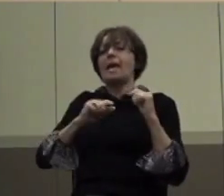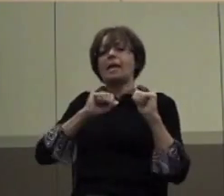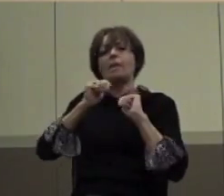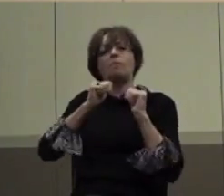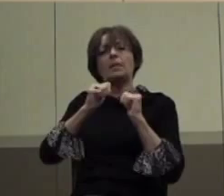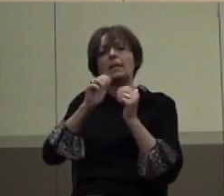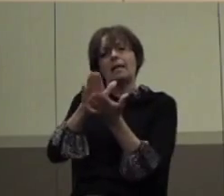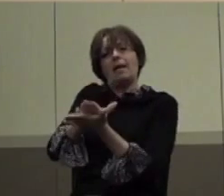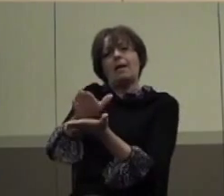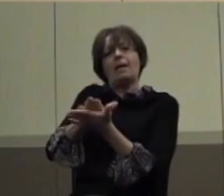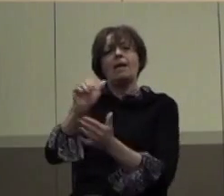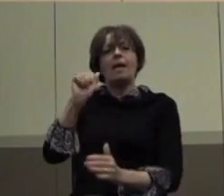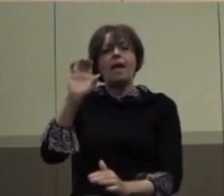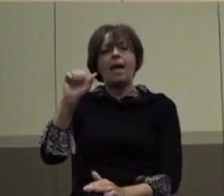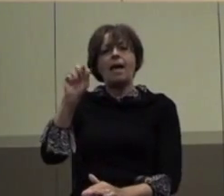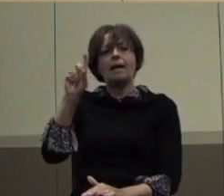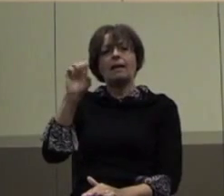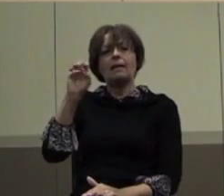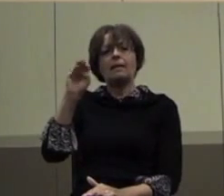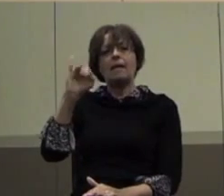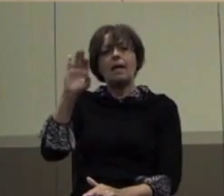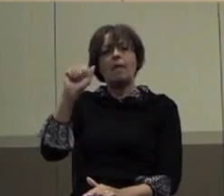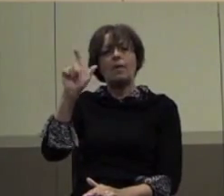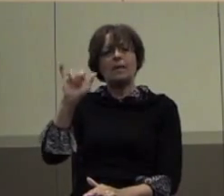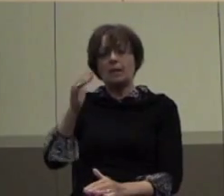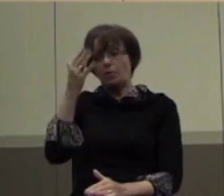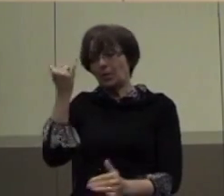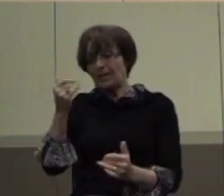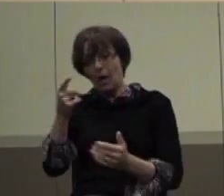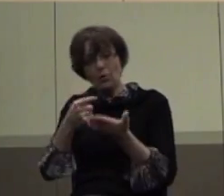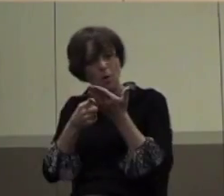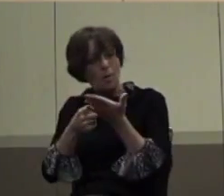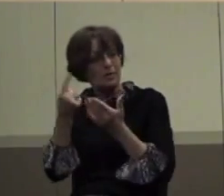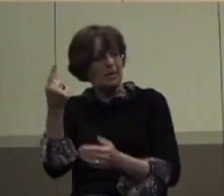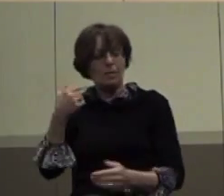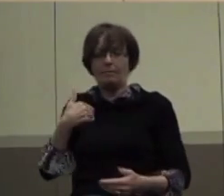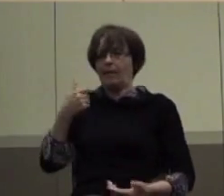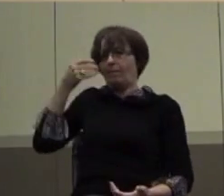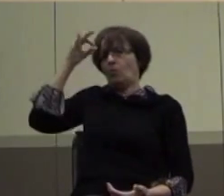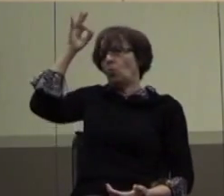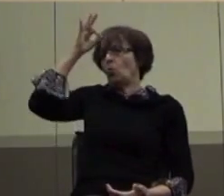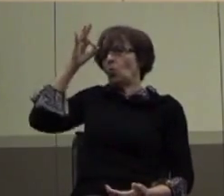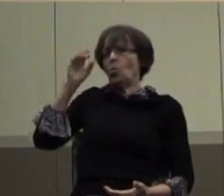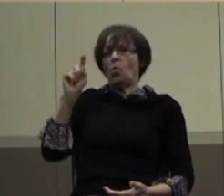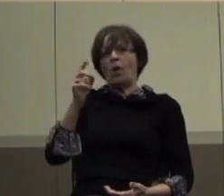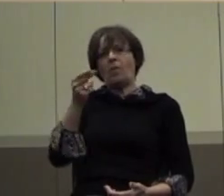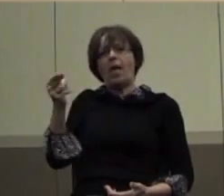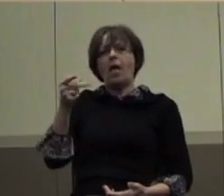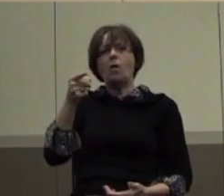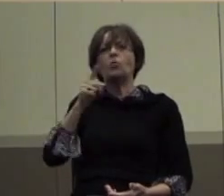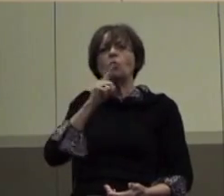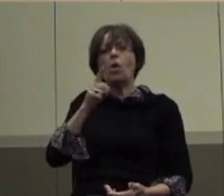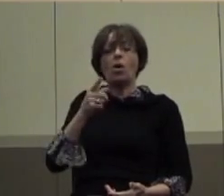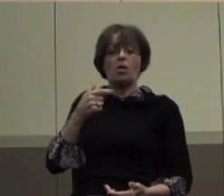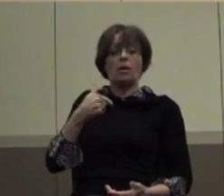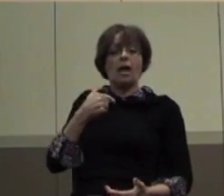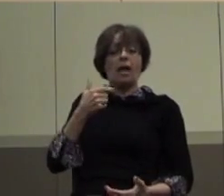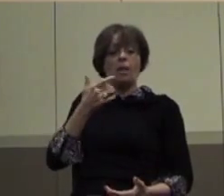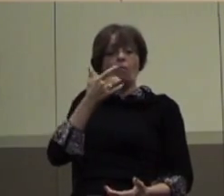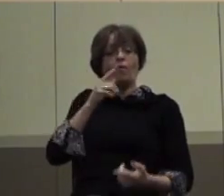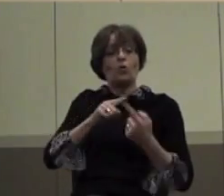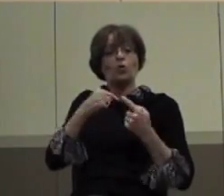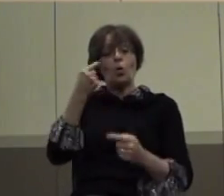academically because now you're talking about something I have no clue where the hell you're at. And again, I would rather look bad than